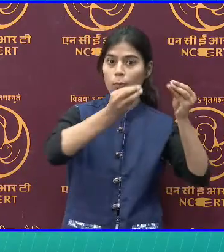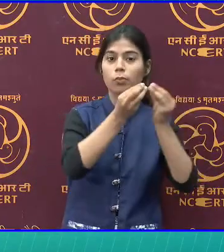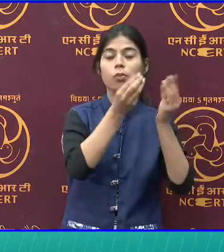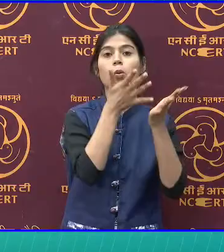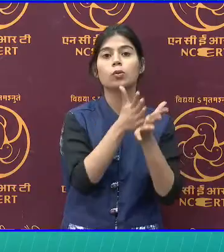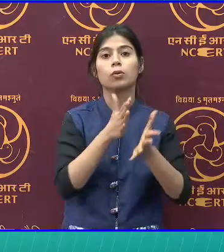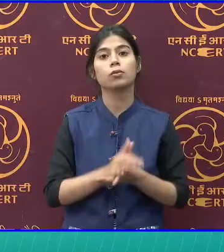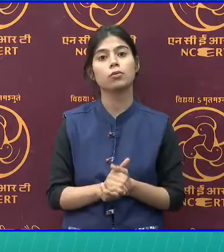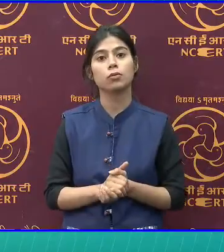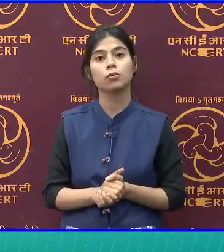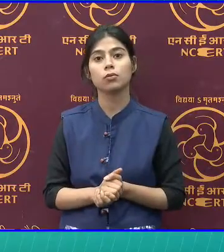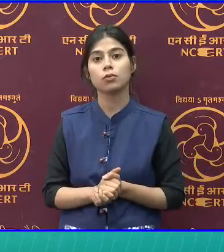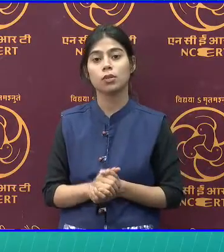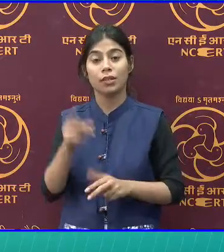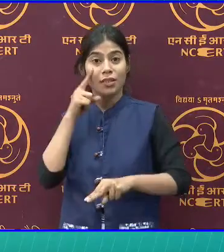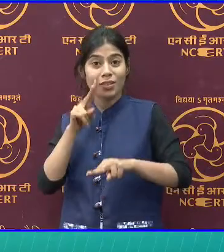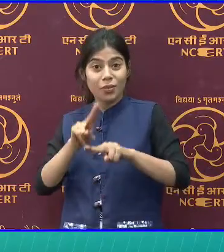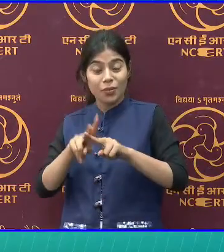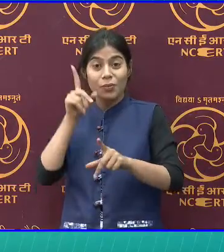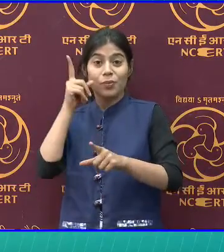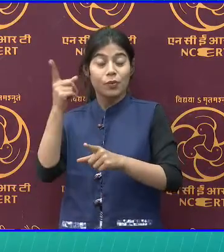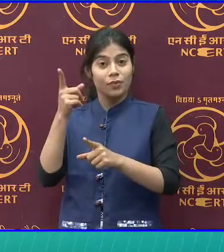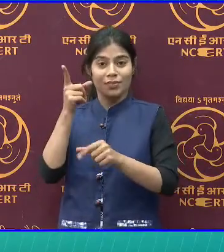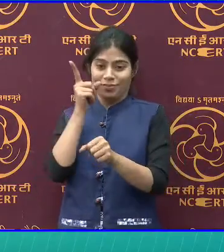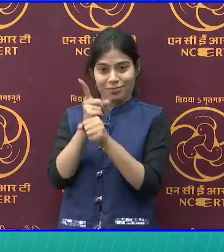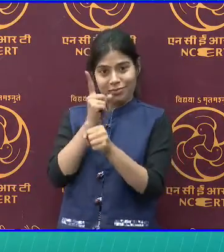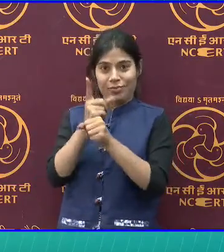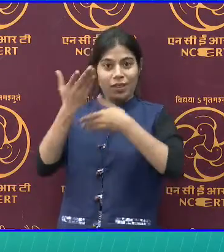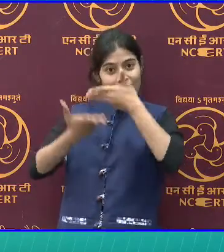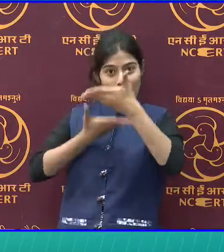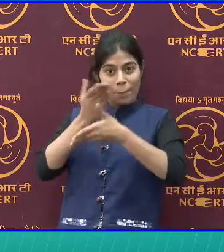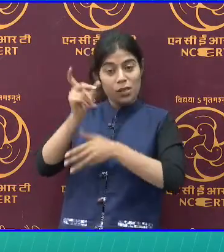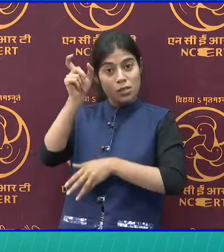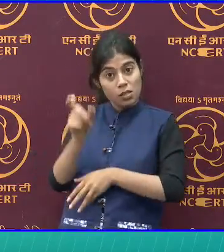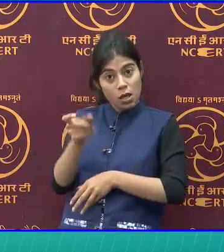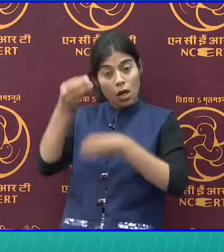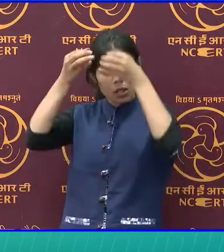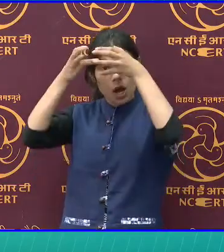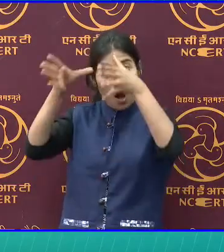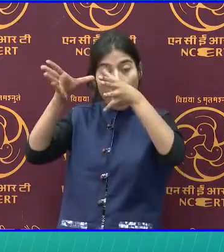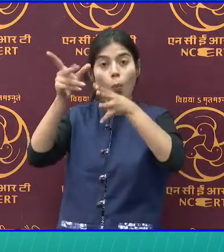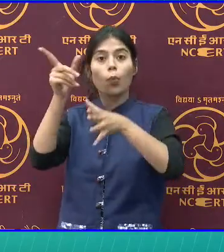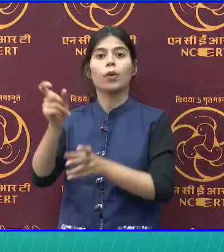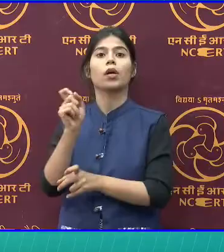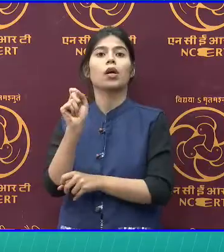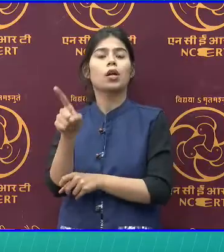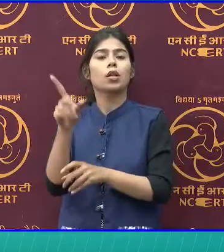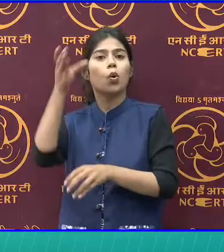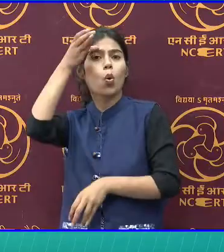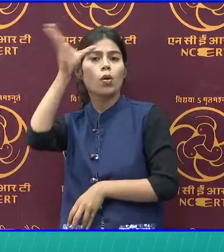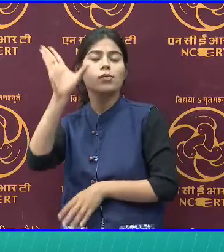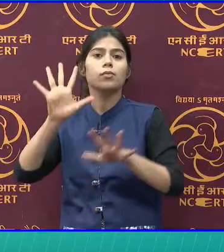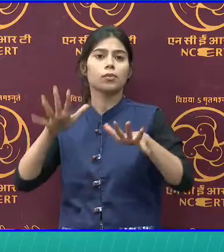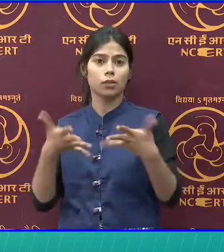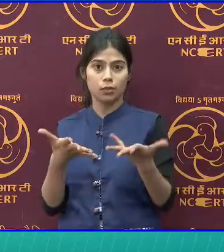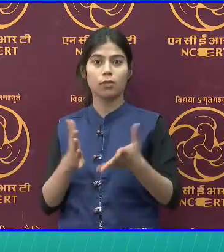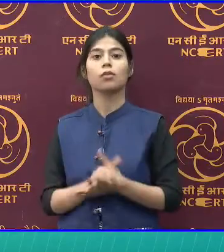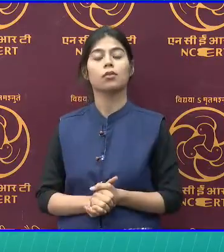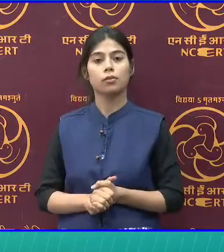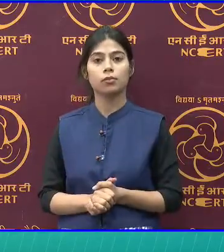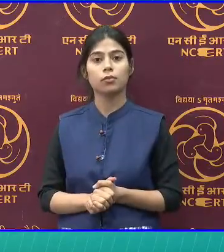actually. If the teachers are aware about the learning standards, if they know about learning standards, and then they don't have to worry much about